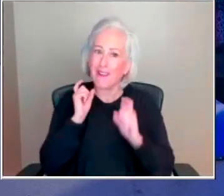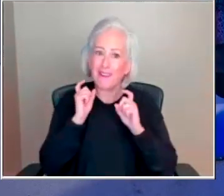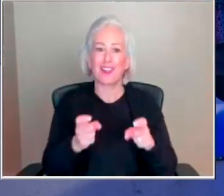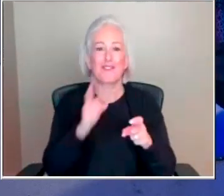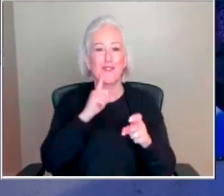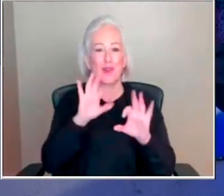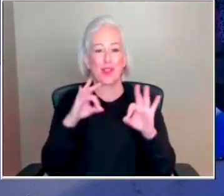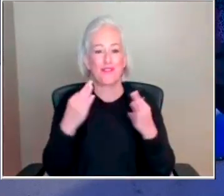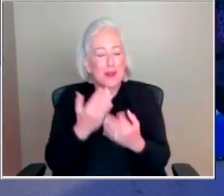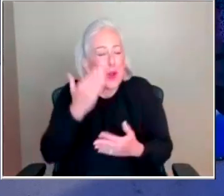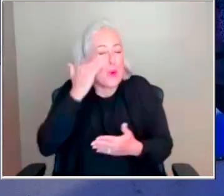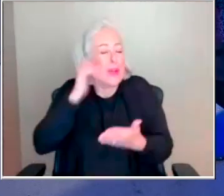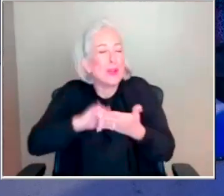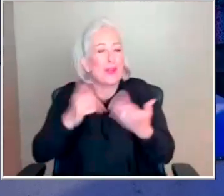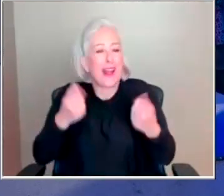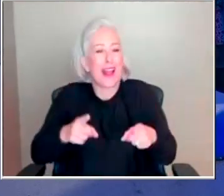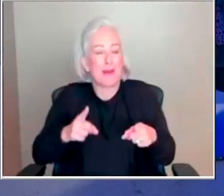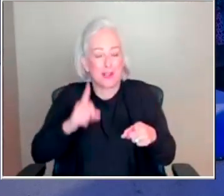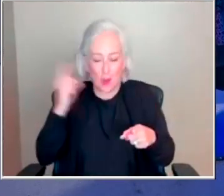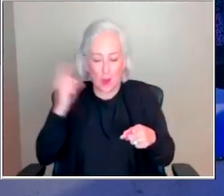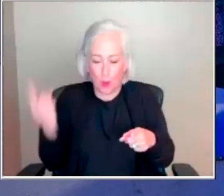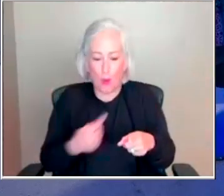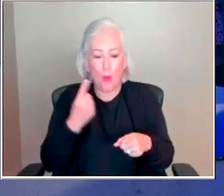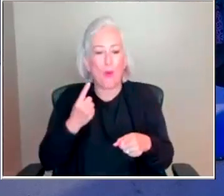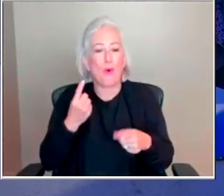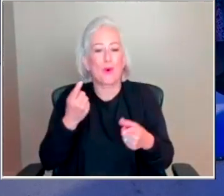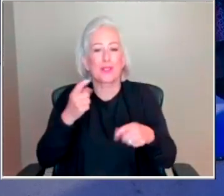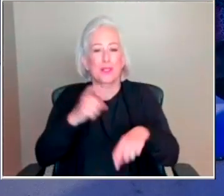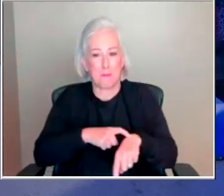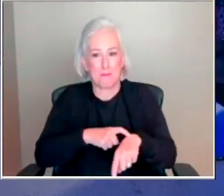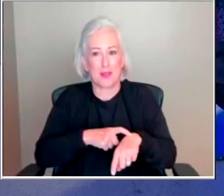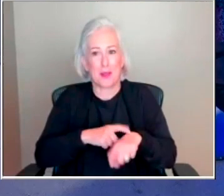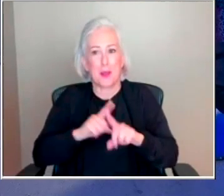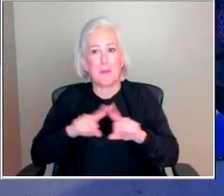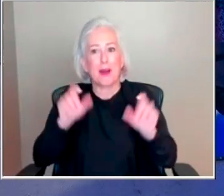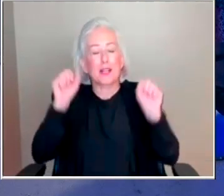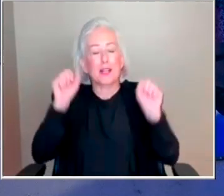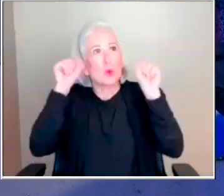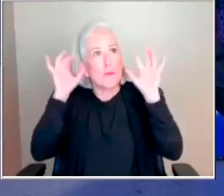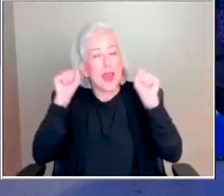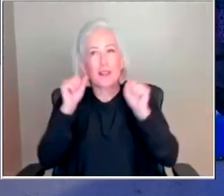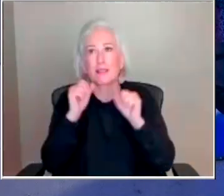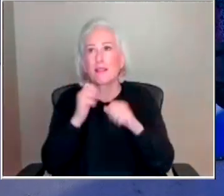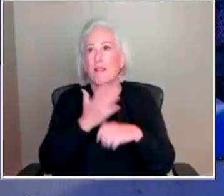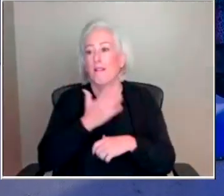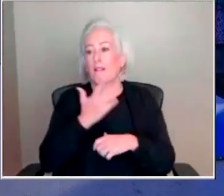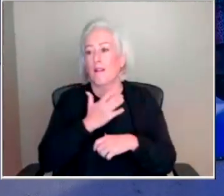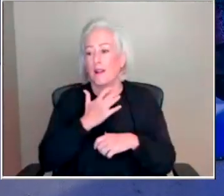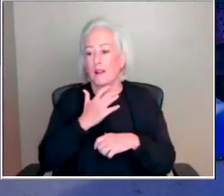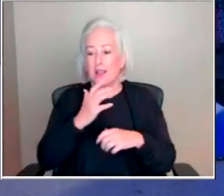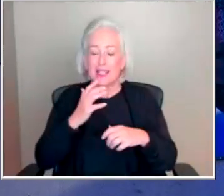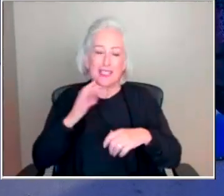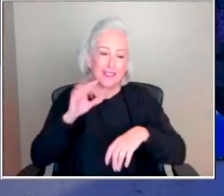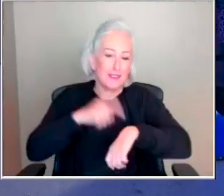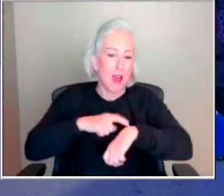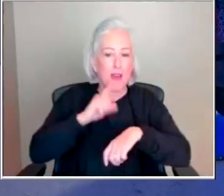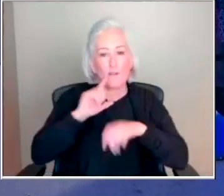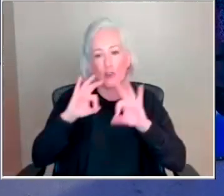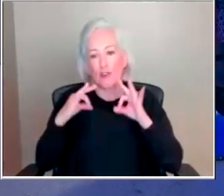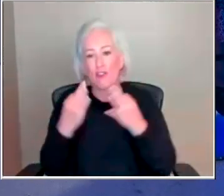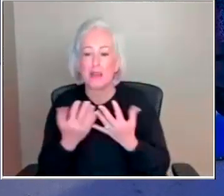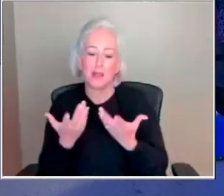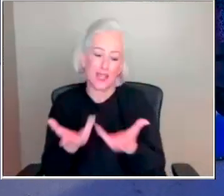time, but it's something interesting to imagine during this holiday. It's time to kind of be quiet and with family, and your teams are